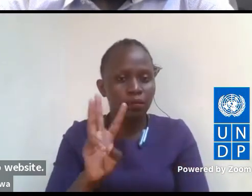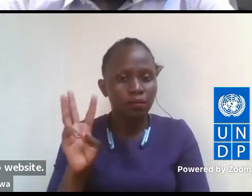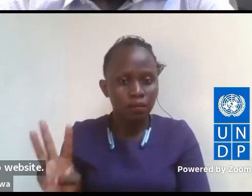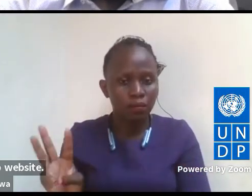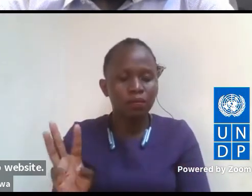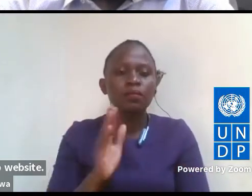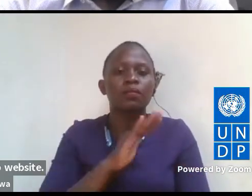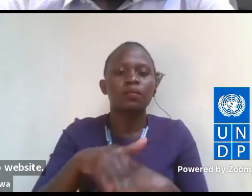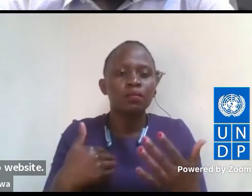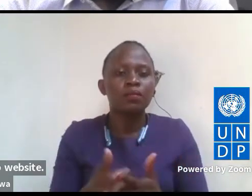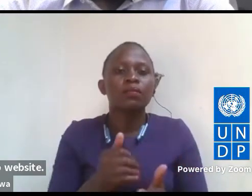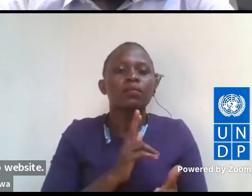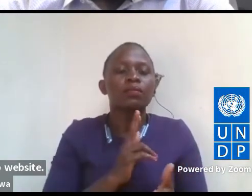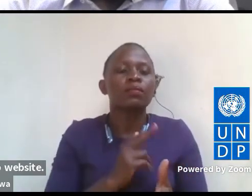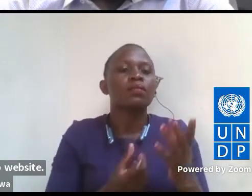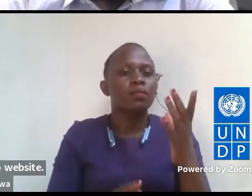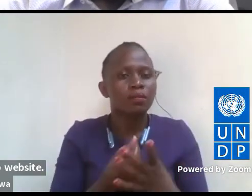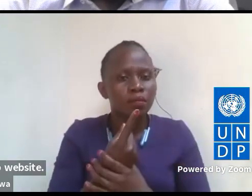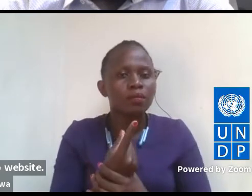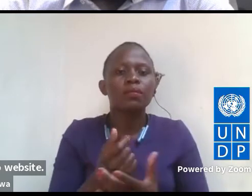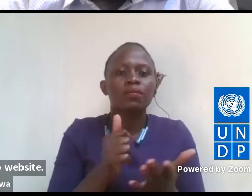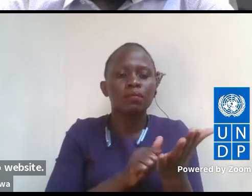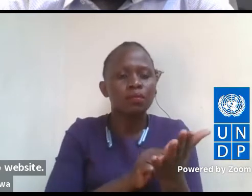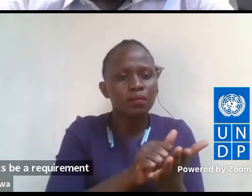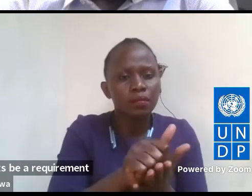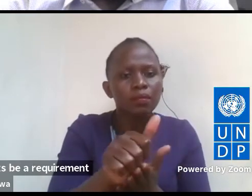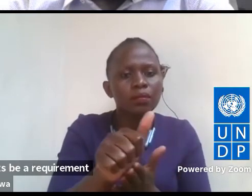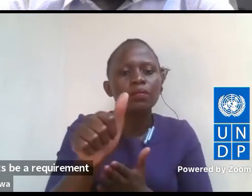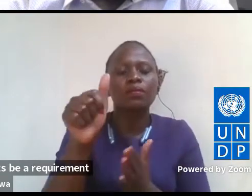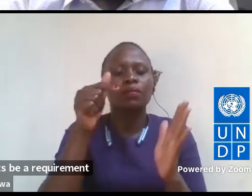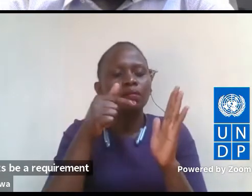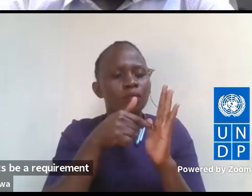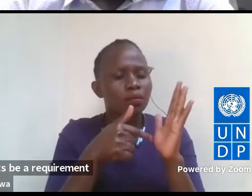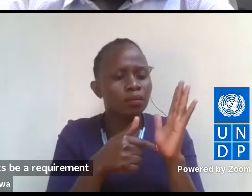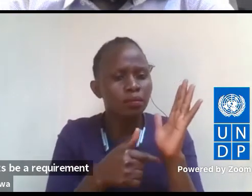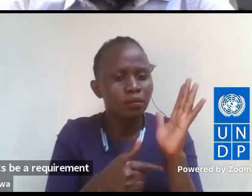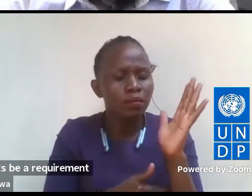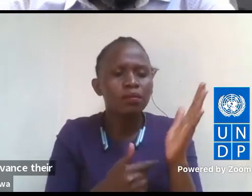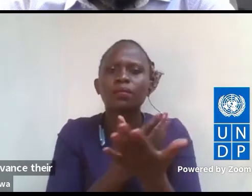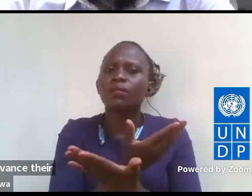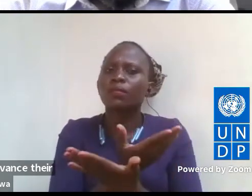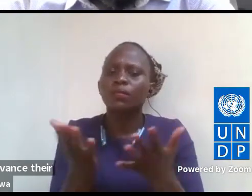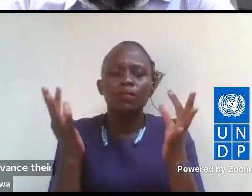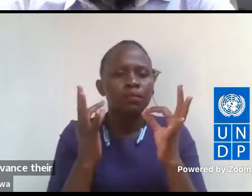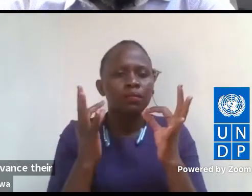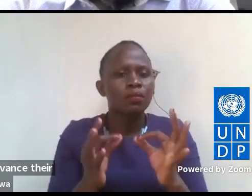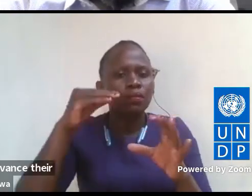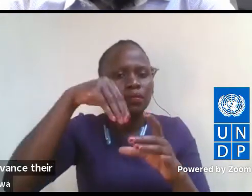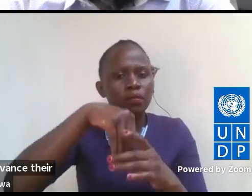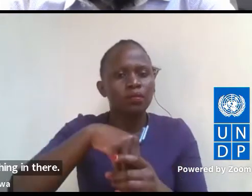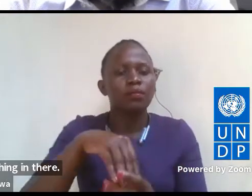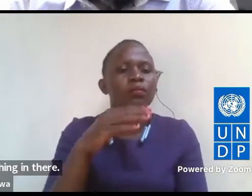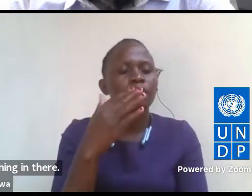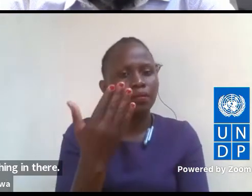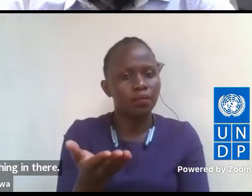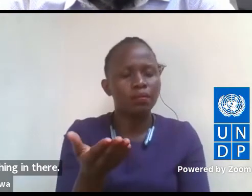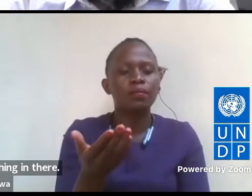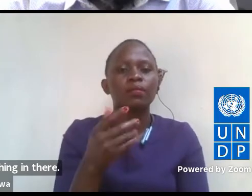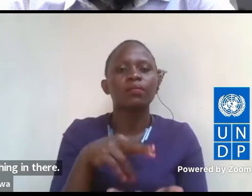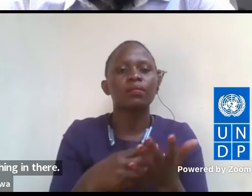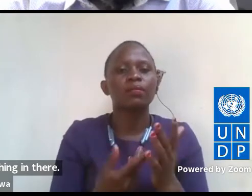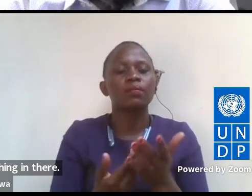of opportunities, be it the adverts, be it the requirements, be it, anything, it's in there. Yeah, so Petroleum Authority